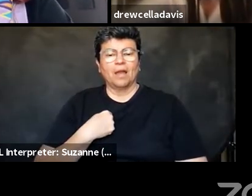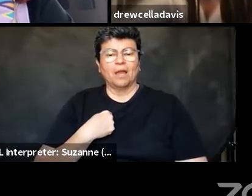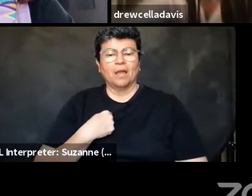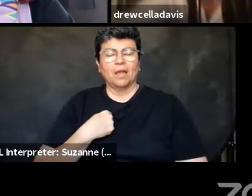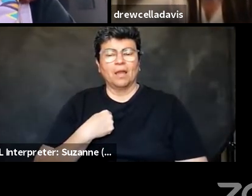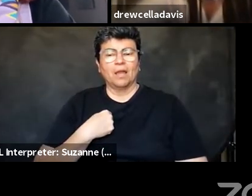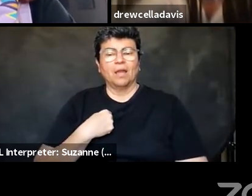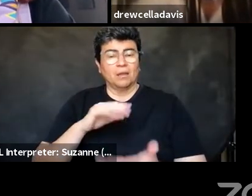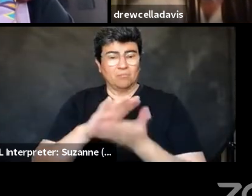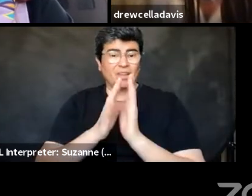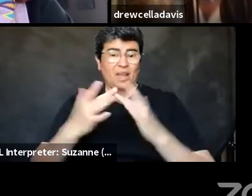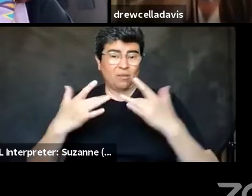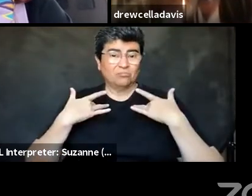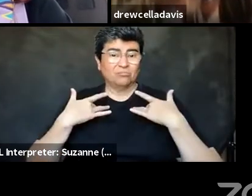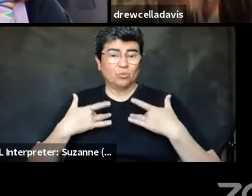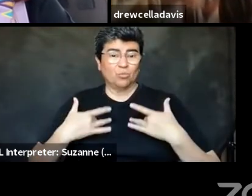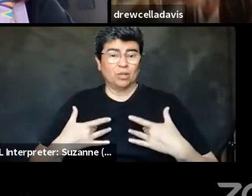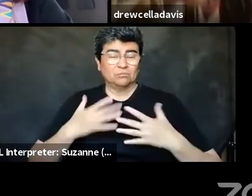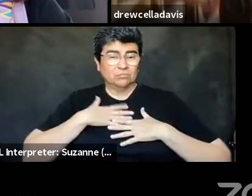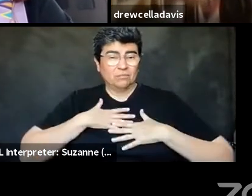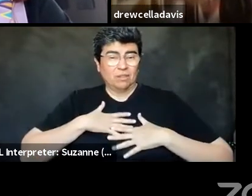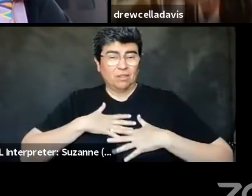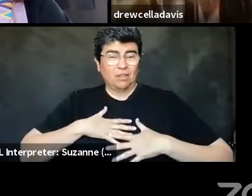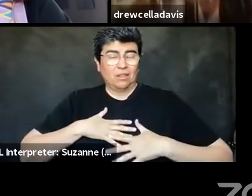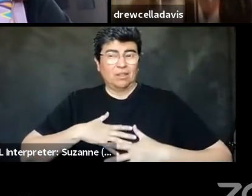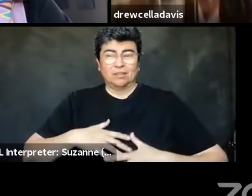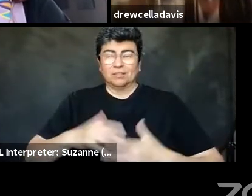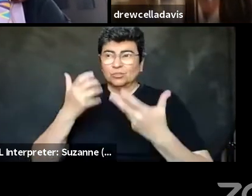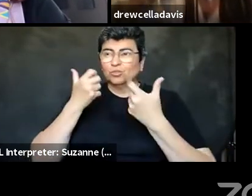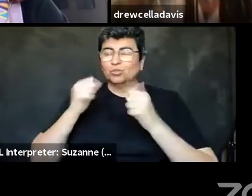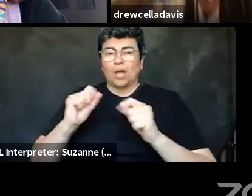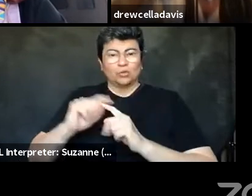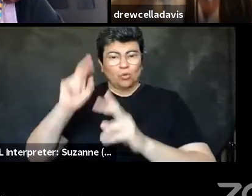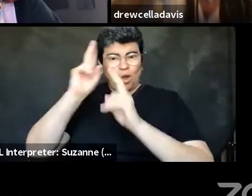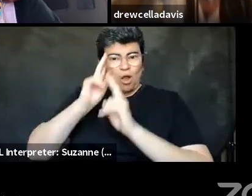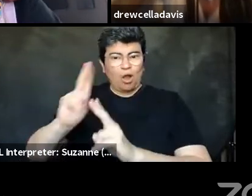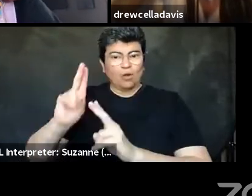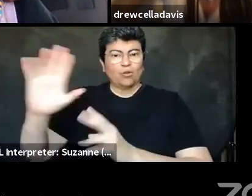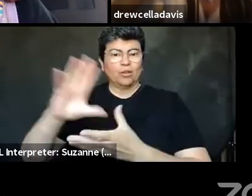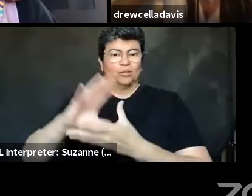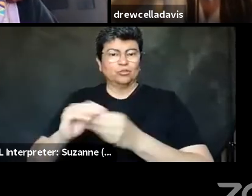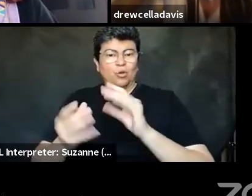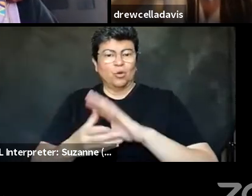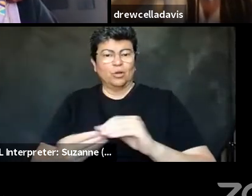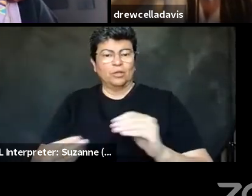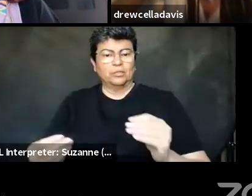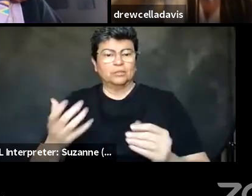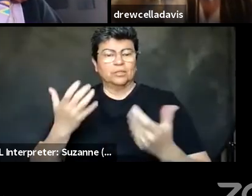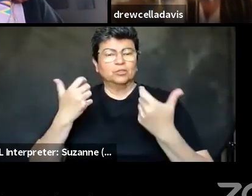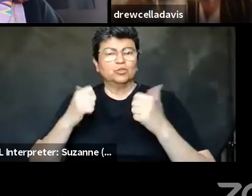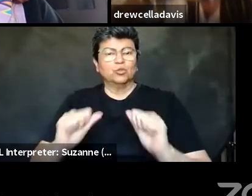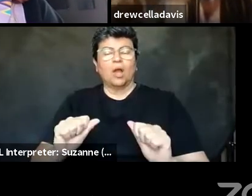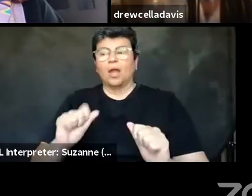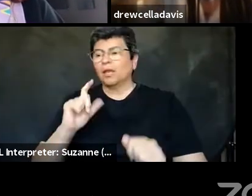I got depressed in trying to honor their stories and trying